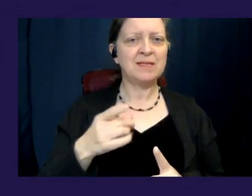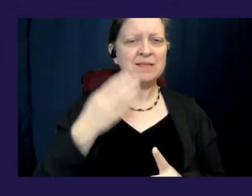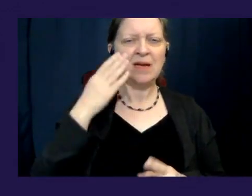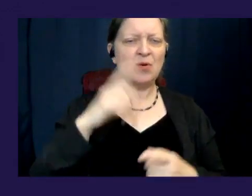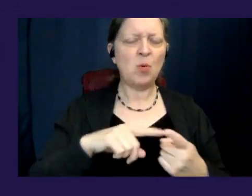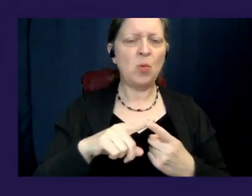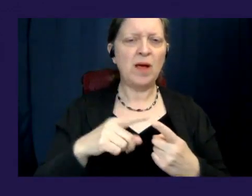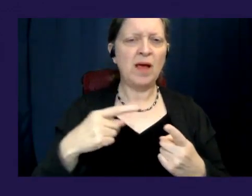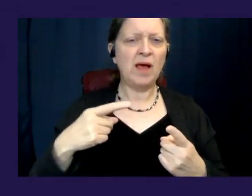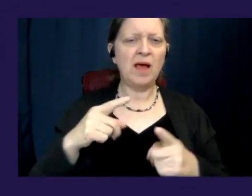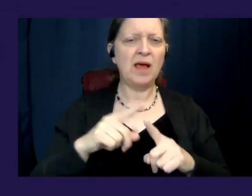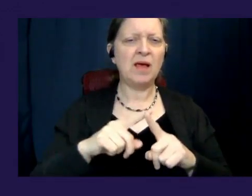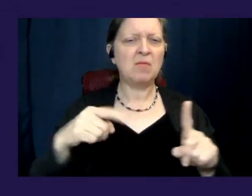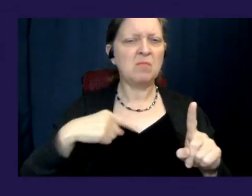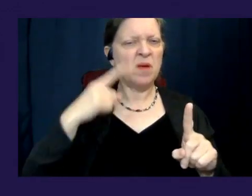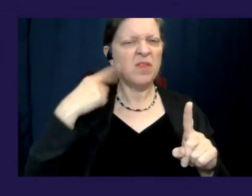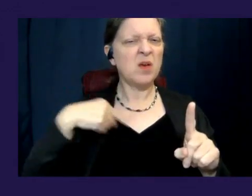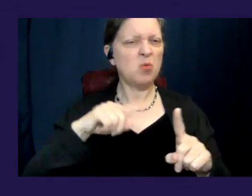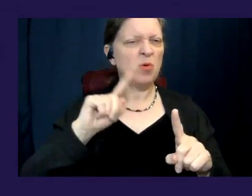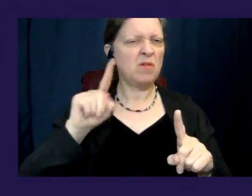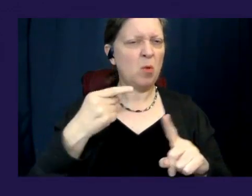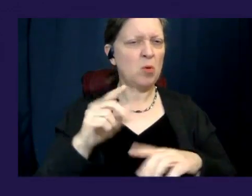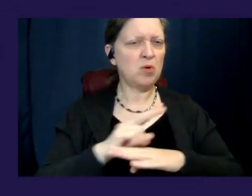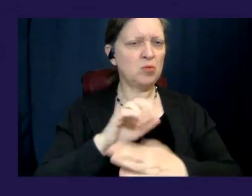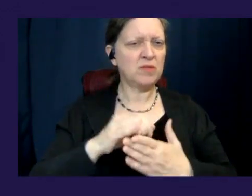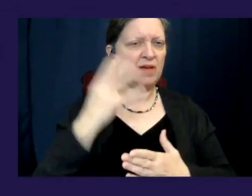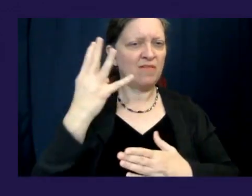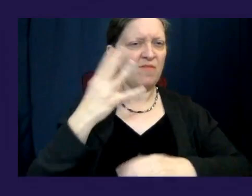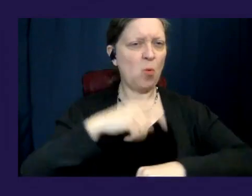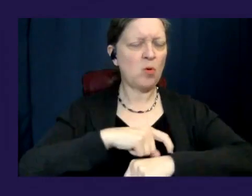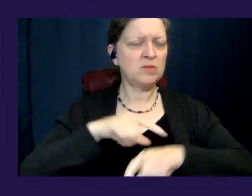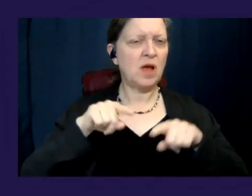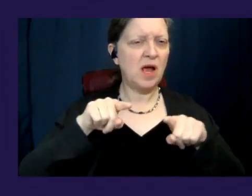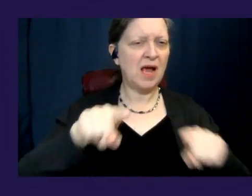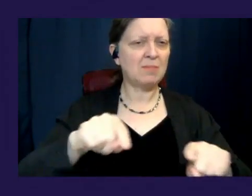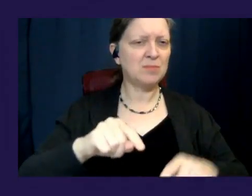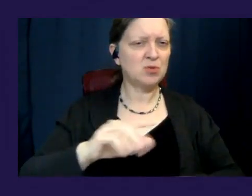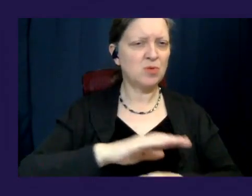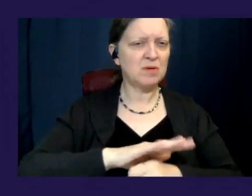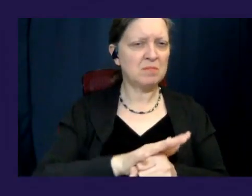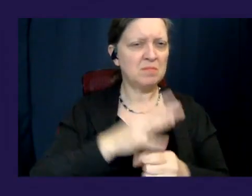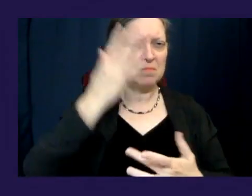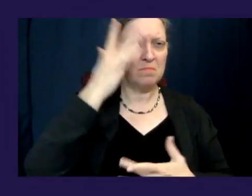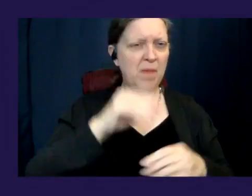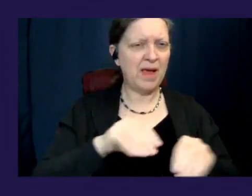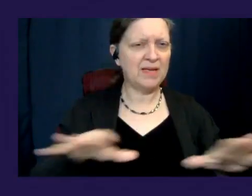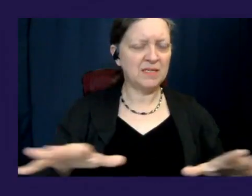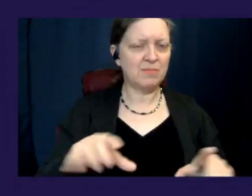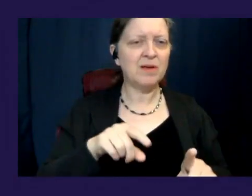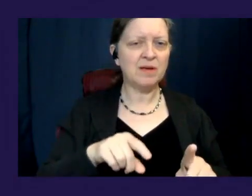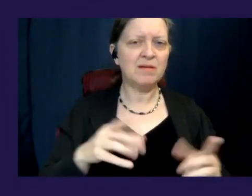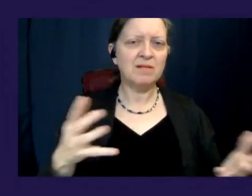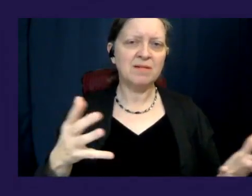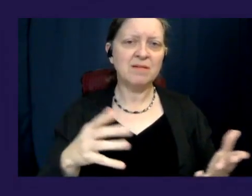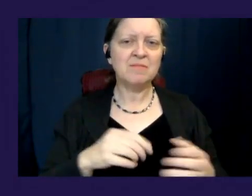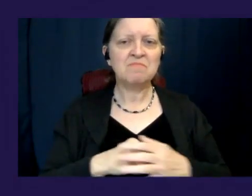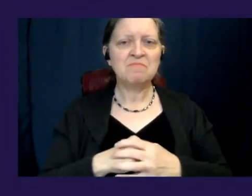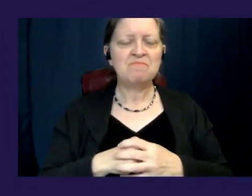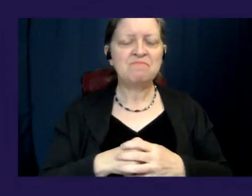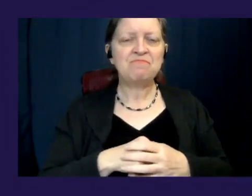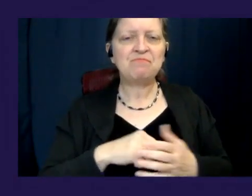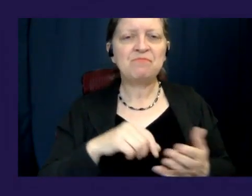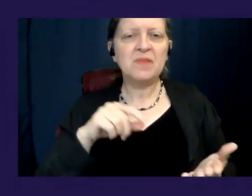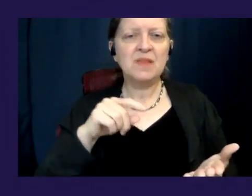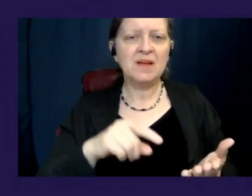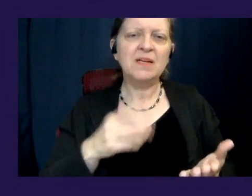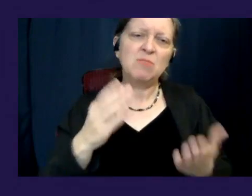it 4 times through the pandemic and since, which goes to say how the pandemic went, I feel like. But it's probably worthwhile